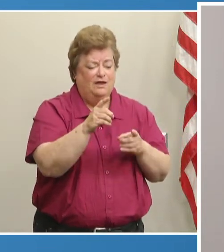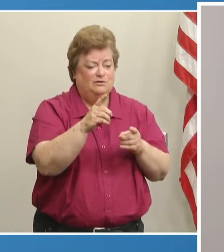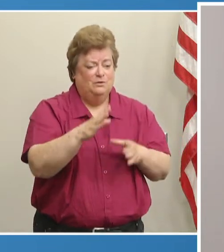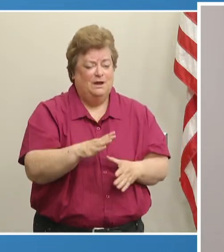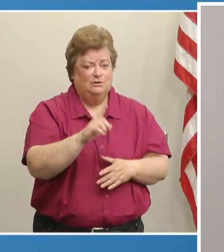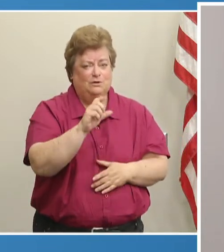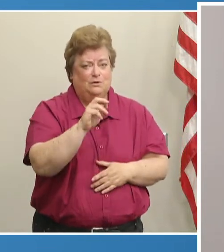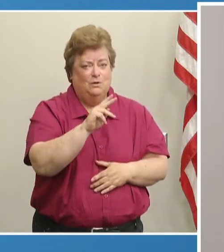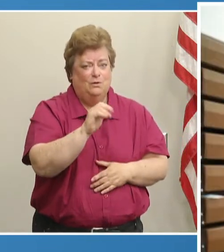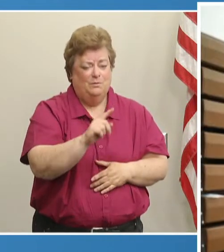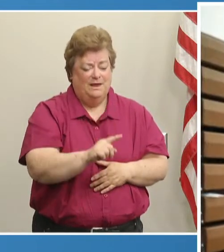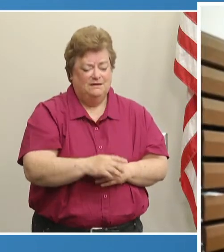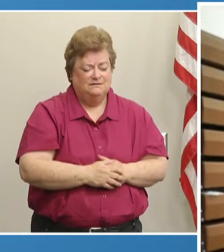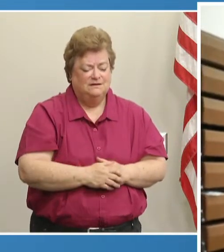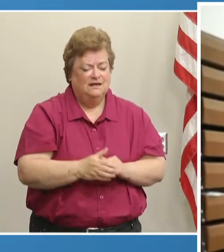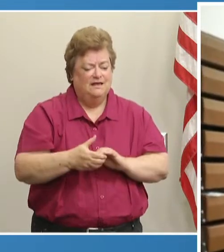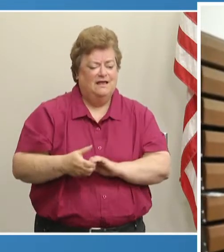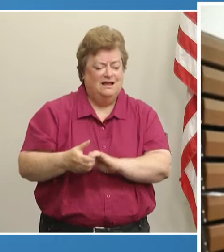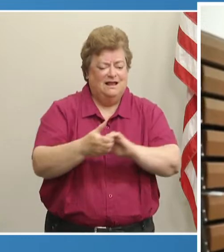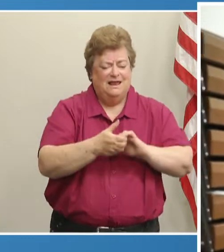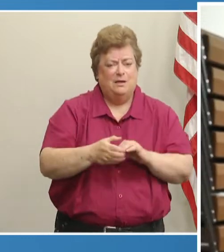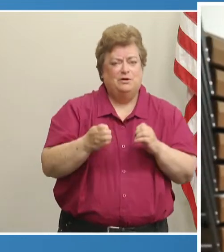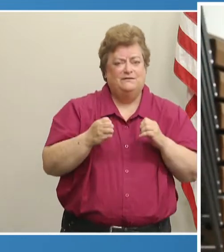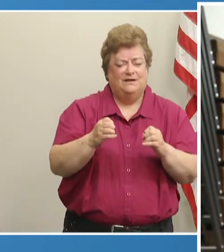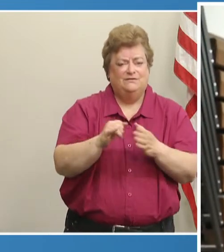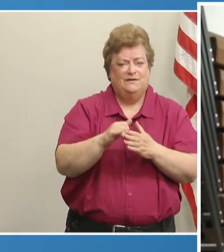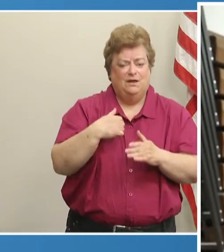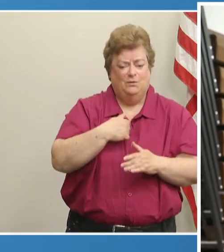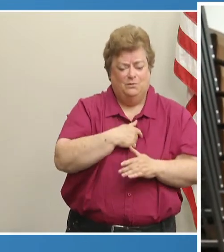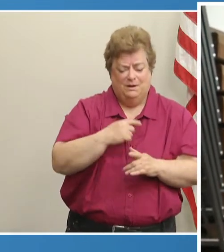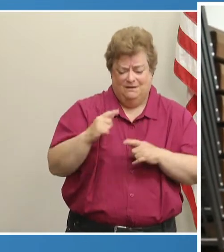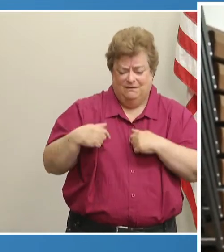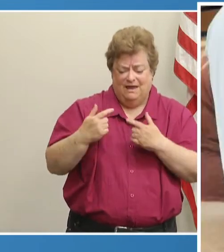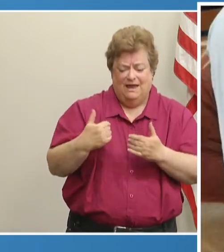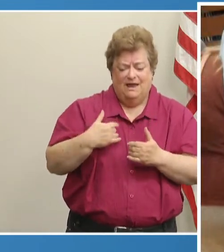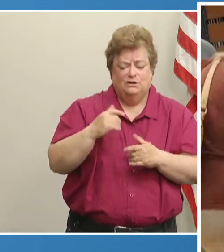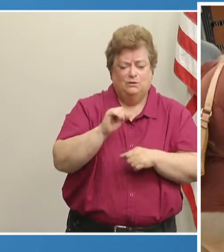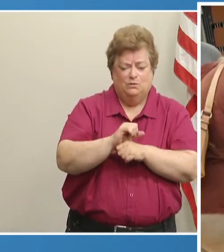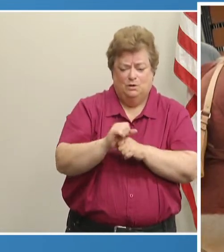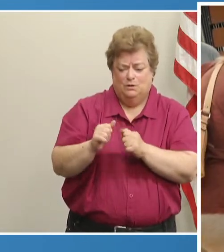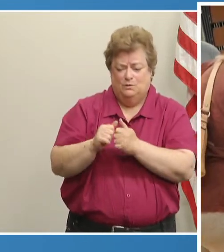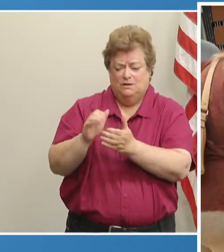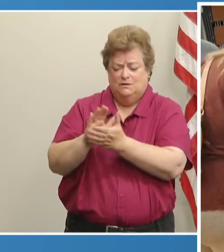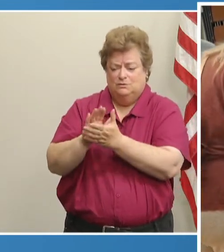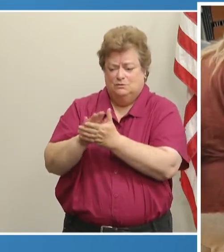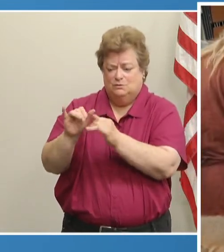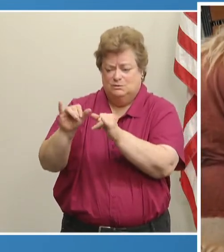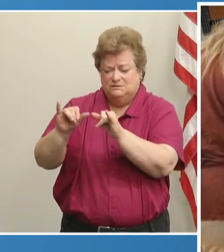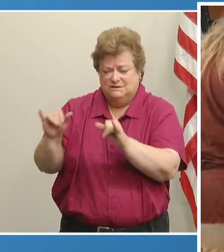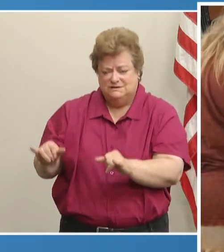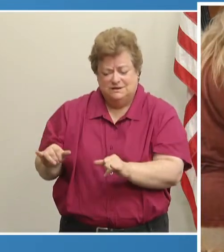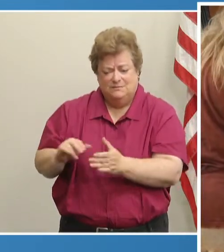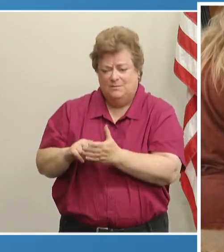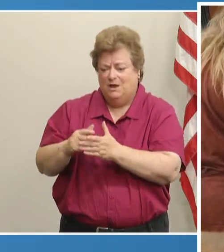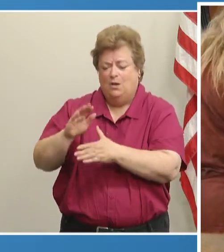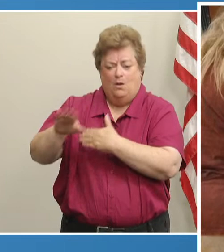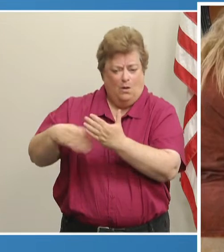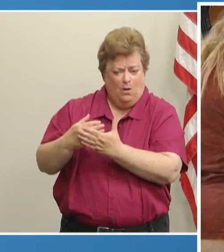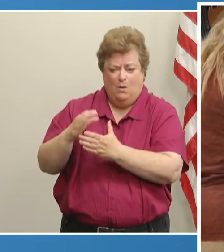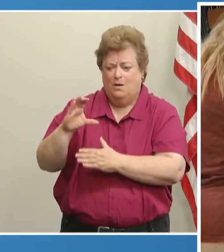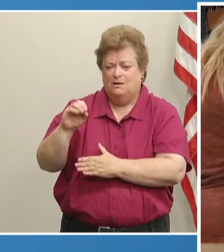Lopez. The collaborative effort that we've been able to put together between the school systems, meaning all of the county school